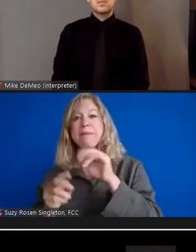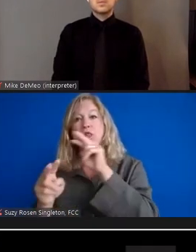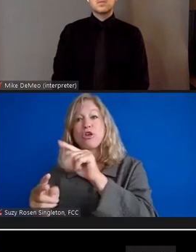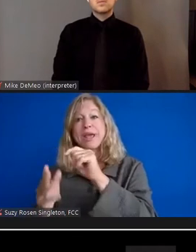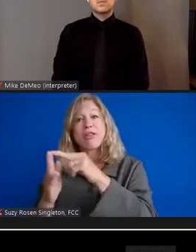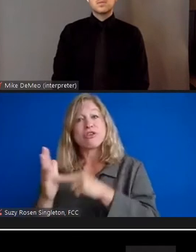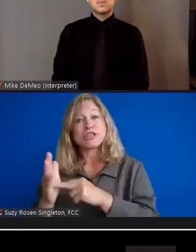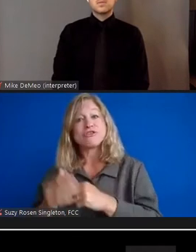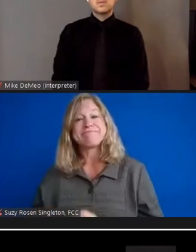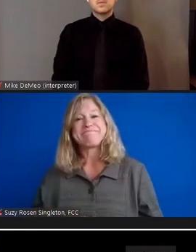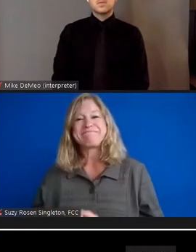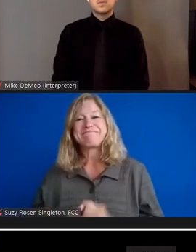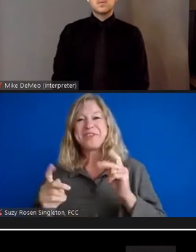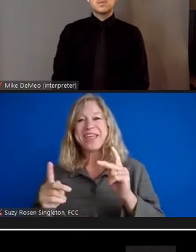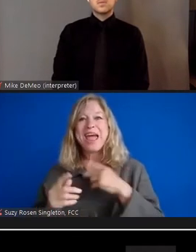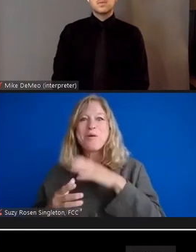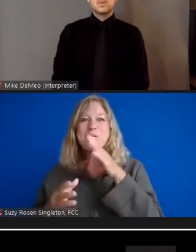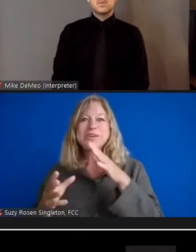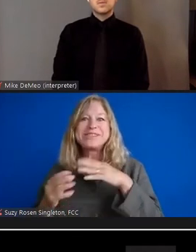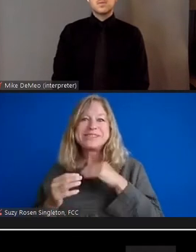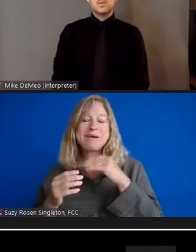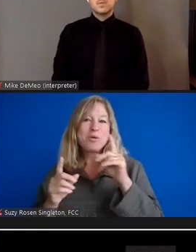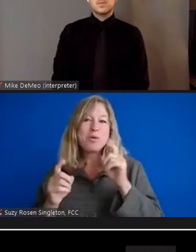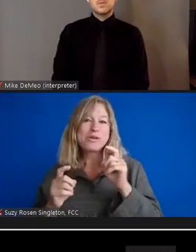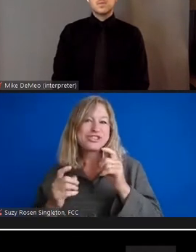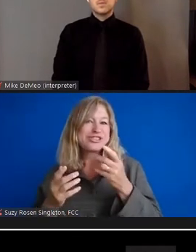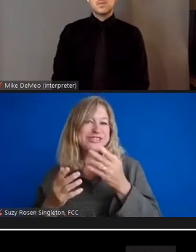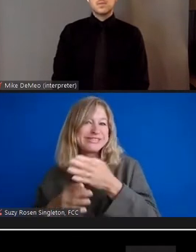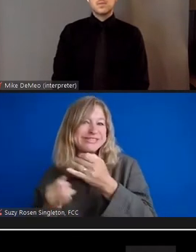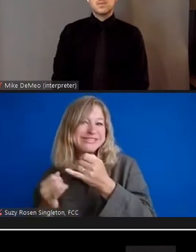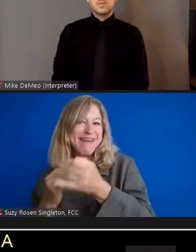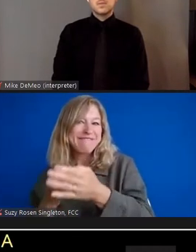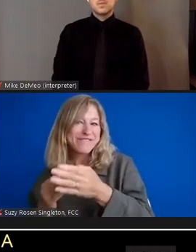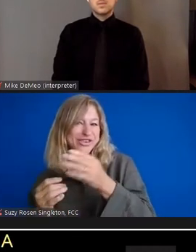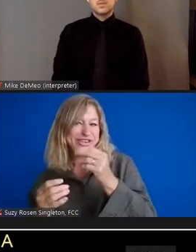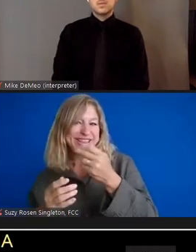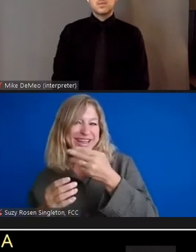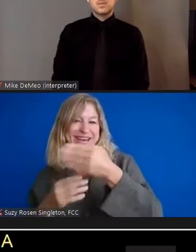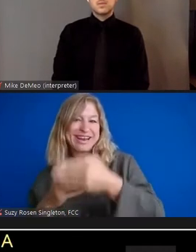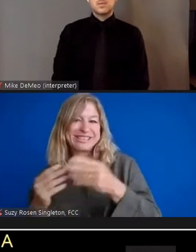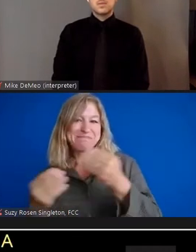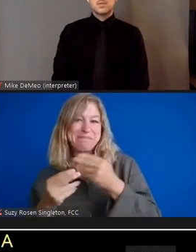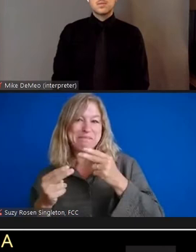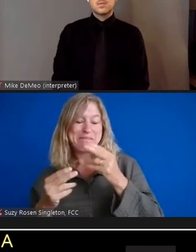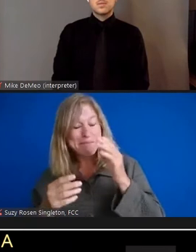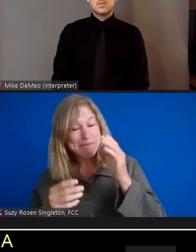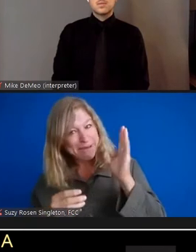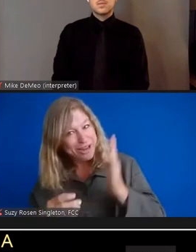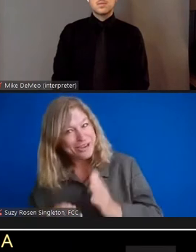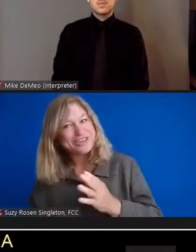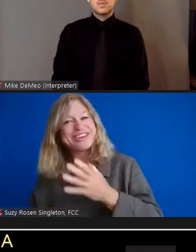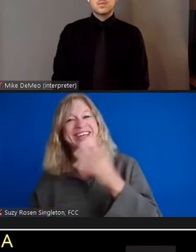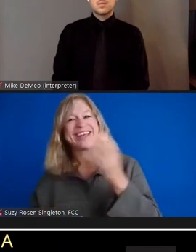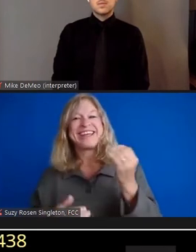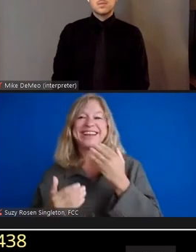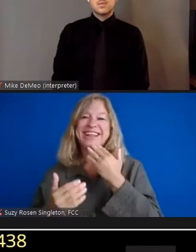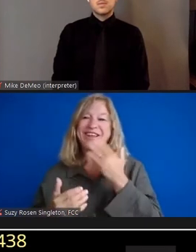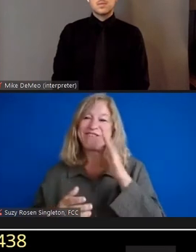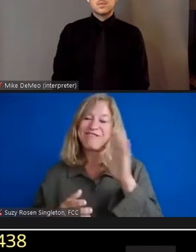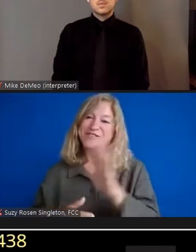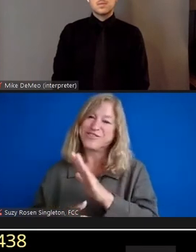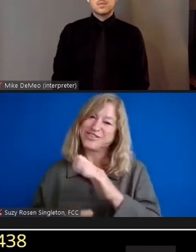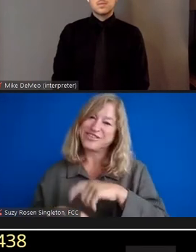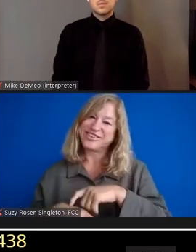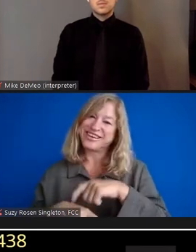So you can certainly check into your area by looking at the registry. I'd be happy to answer any questions after I believe our